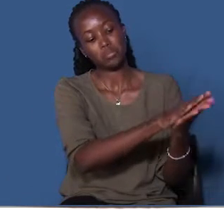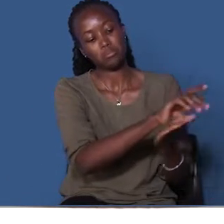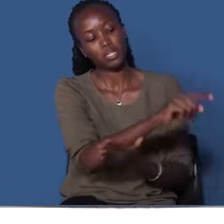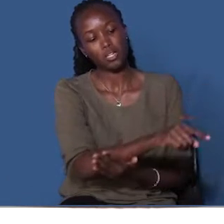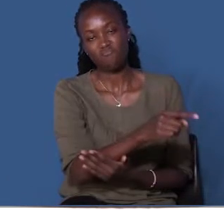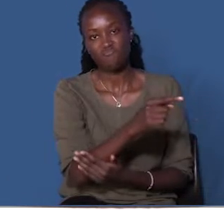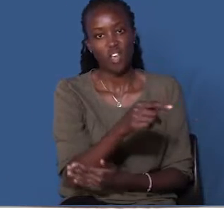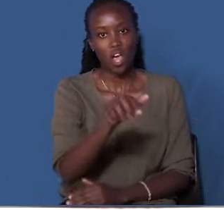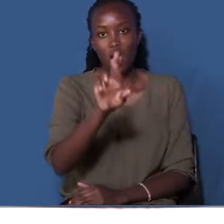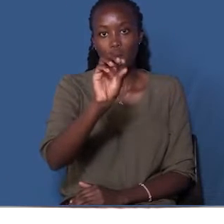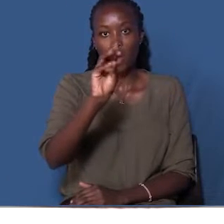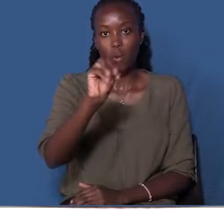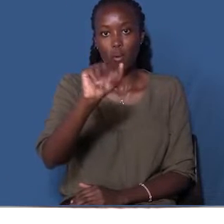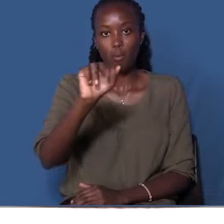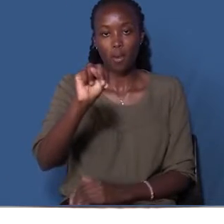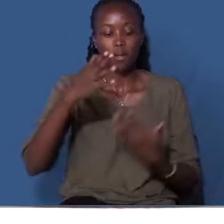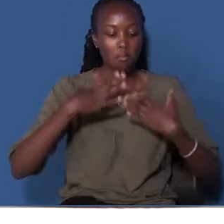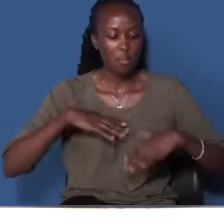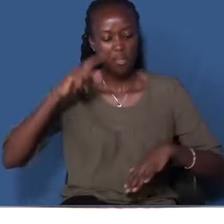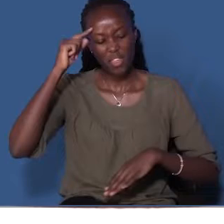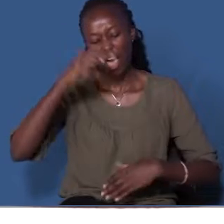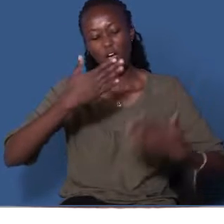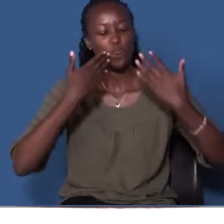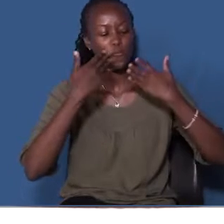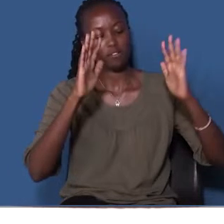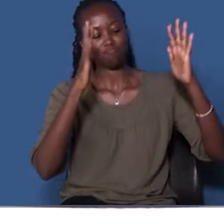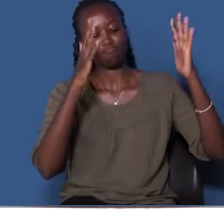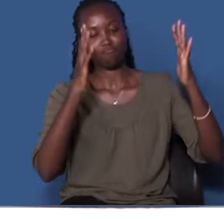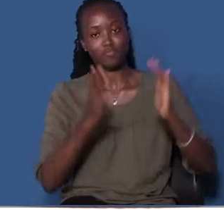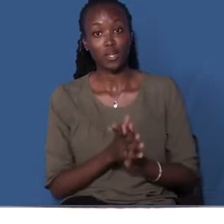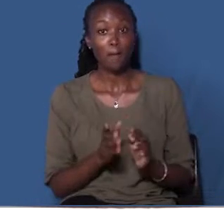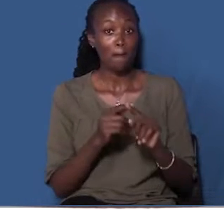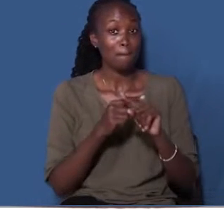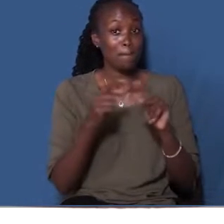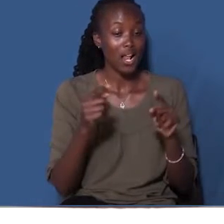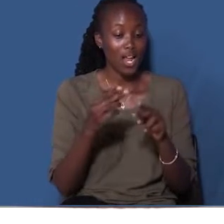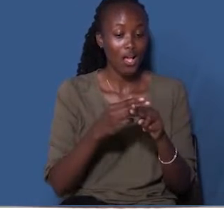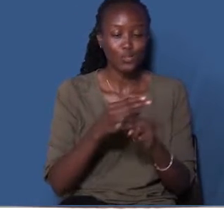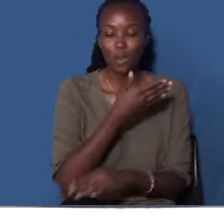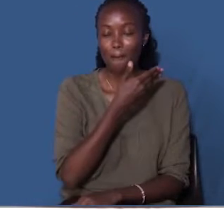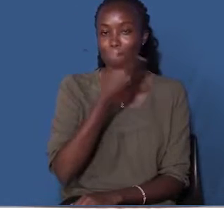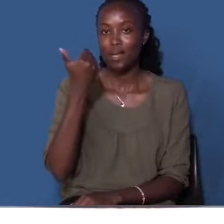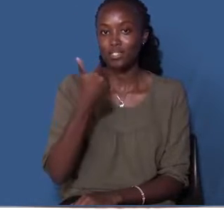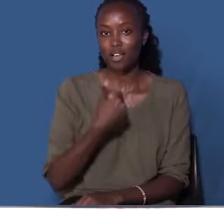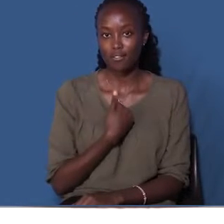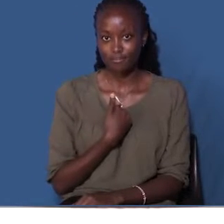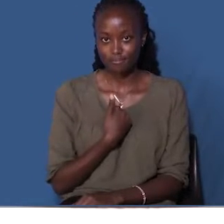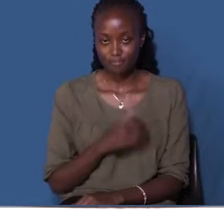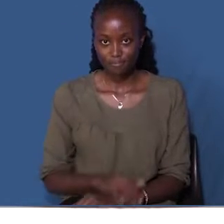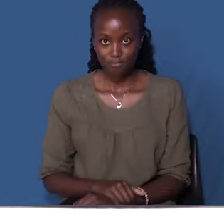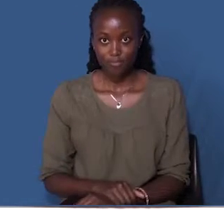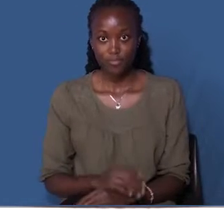and also for those that were enemies of the cross. But guess what? The best was yet to come. So